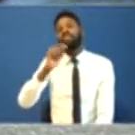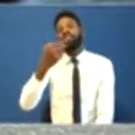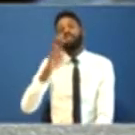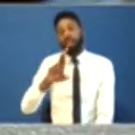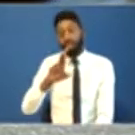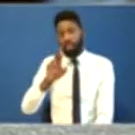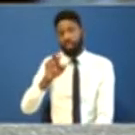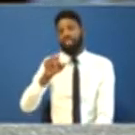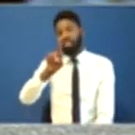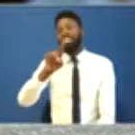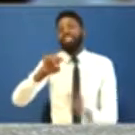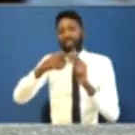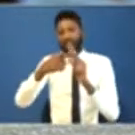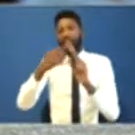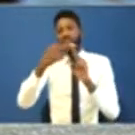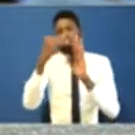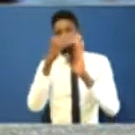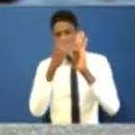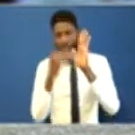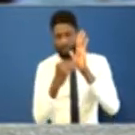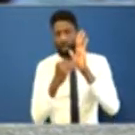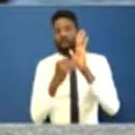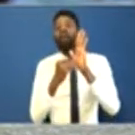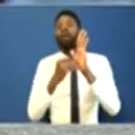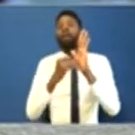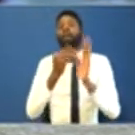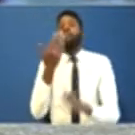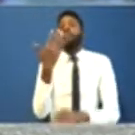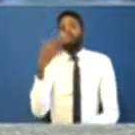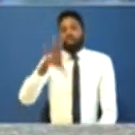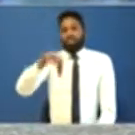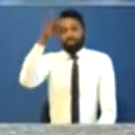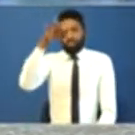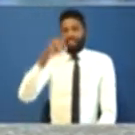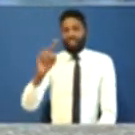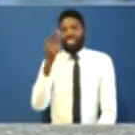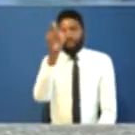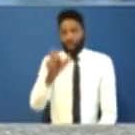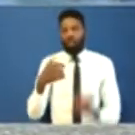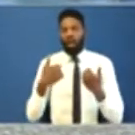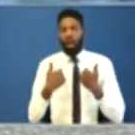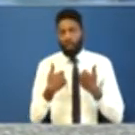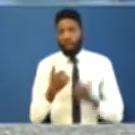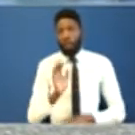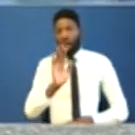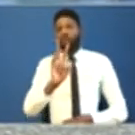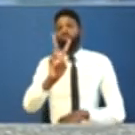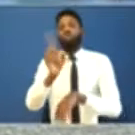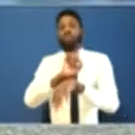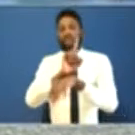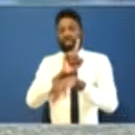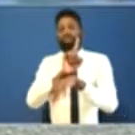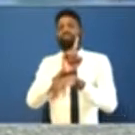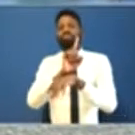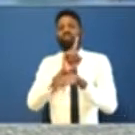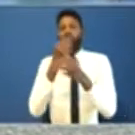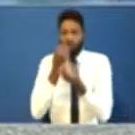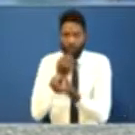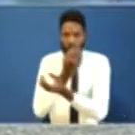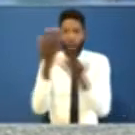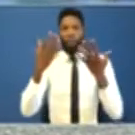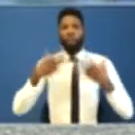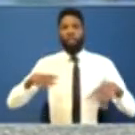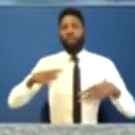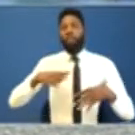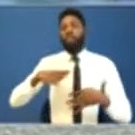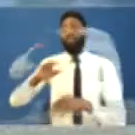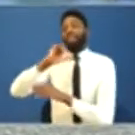order of the ballot that was just done a few minutes ago you're the first candidate to have your two minutes to tell the city who are you and